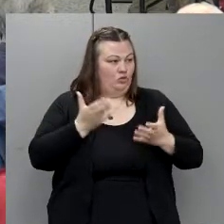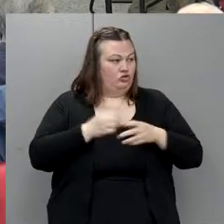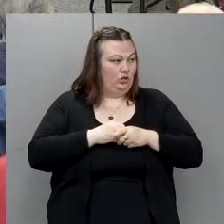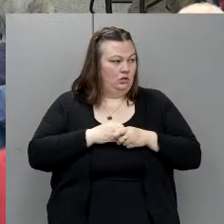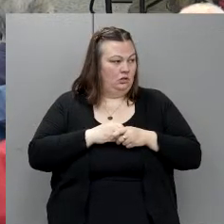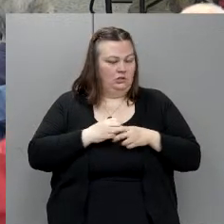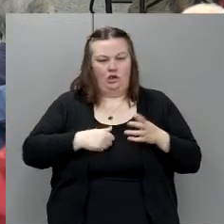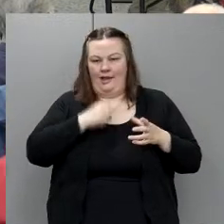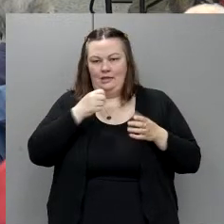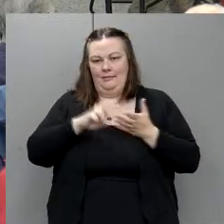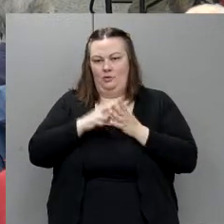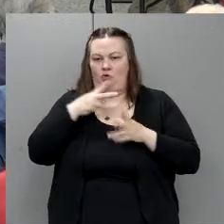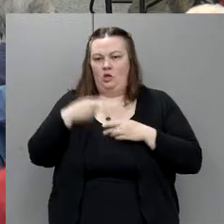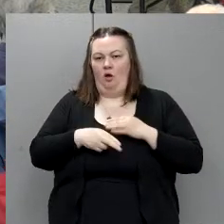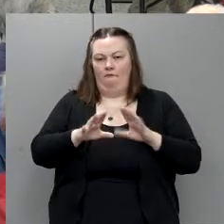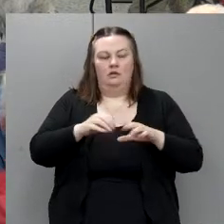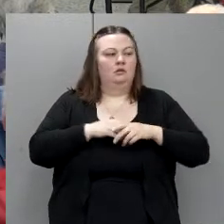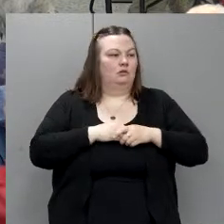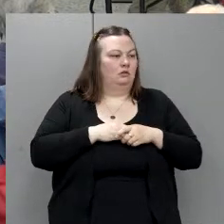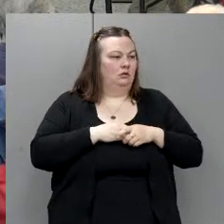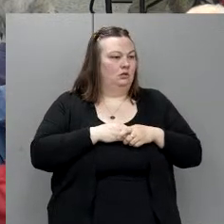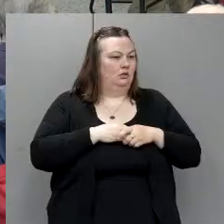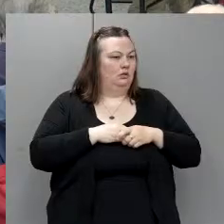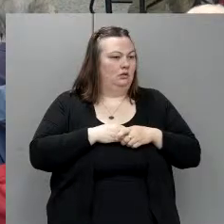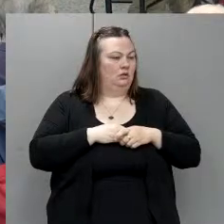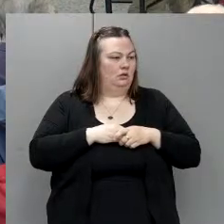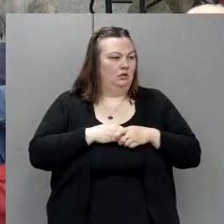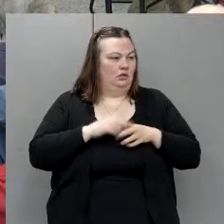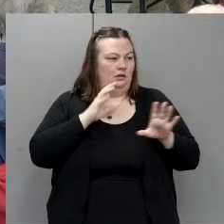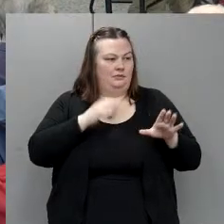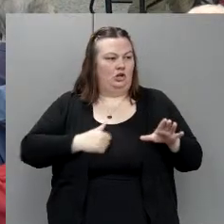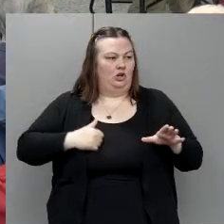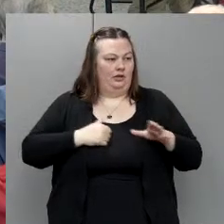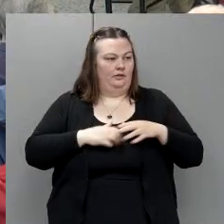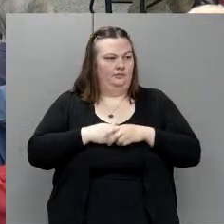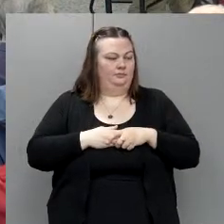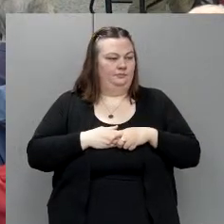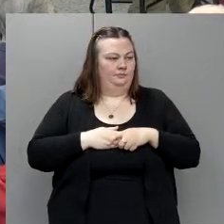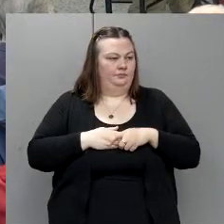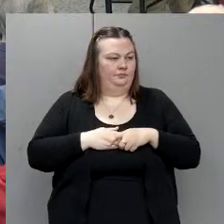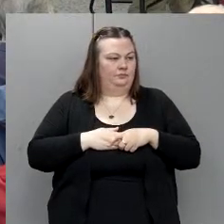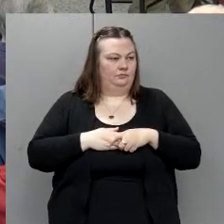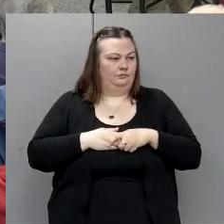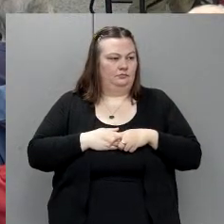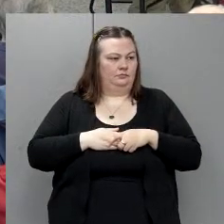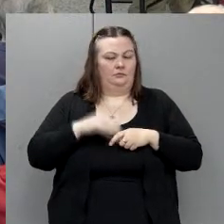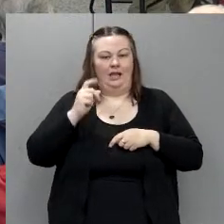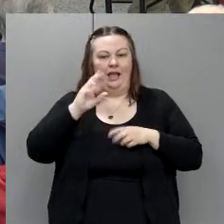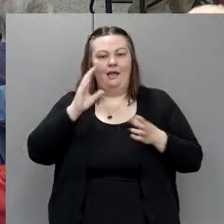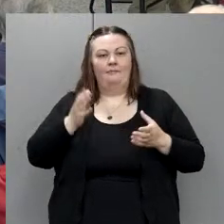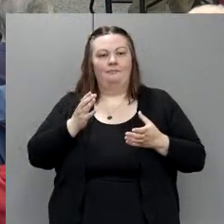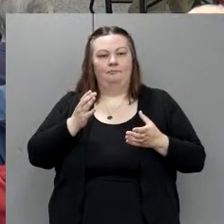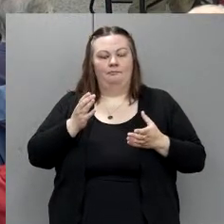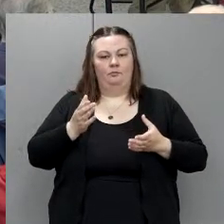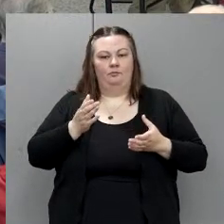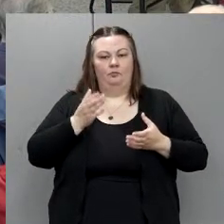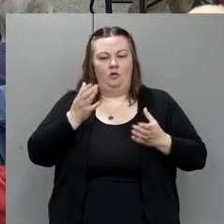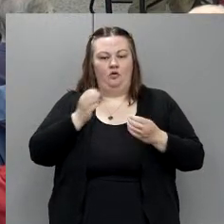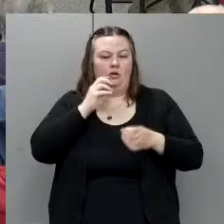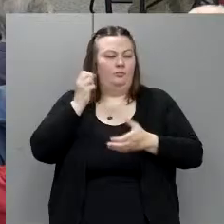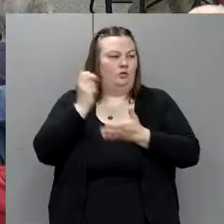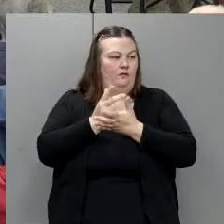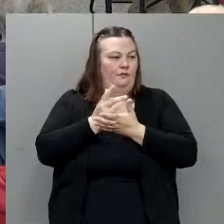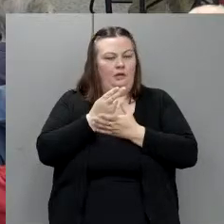Yeah. didn't mean to cut you off, Oh, Trustee Miller. Okay. I'm sorry. Okay. I move for approval of the